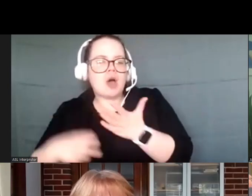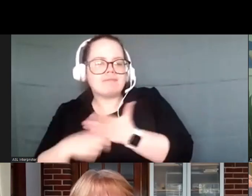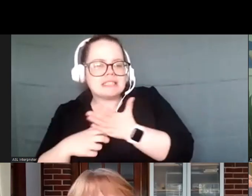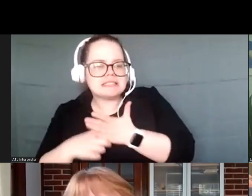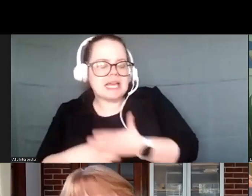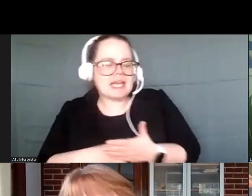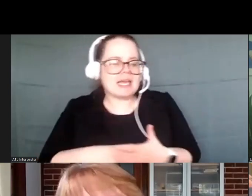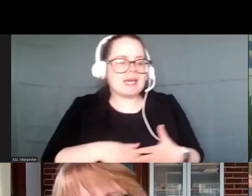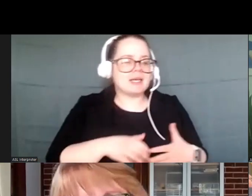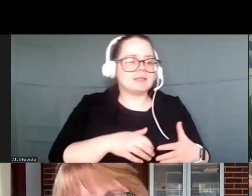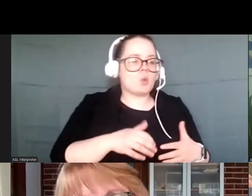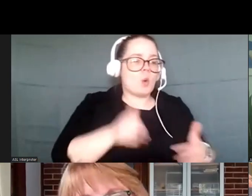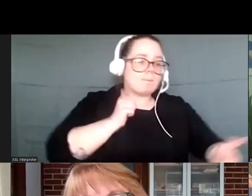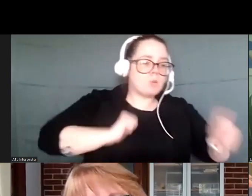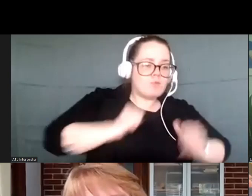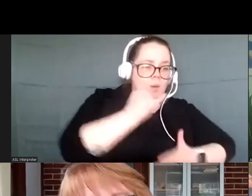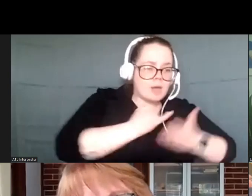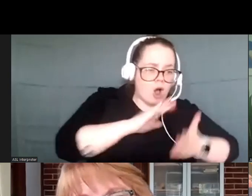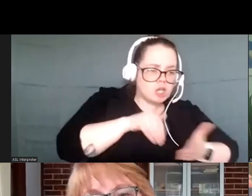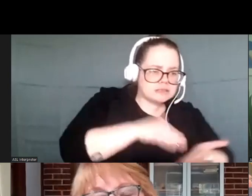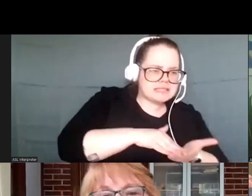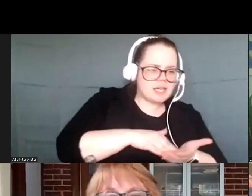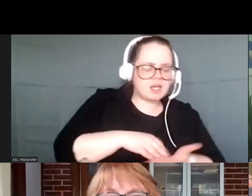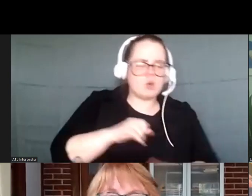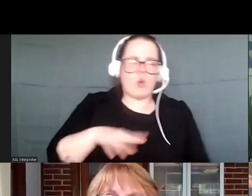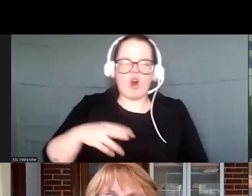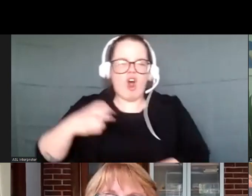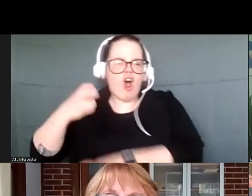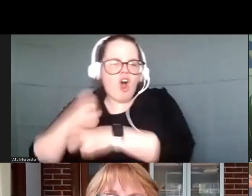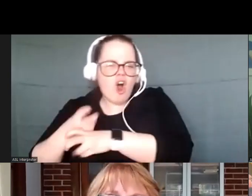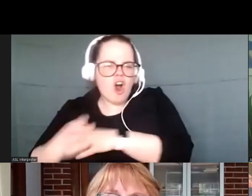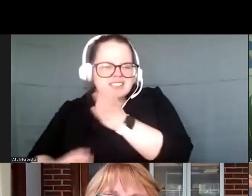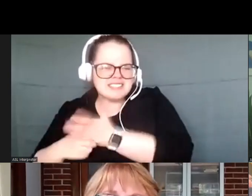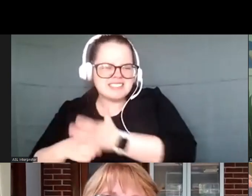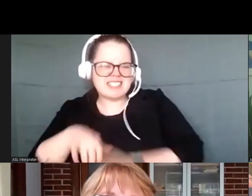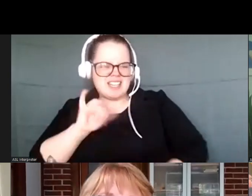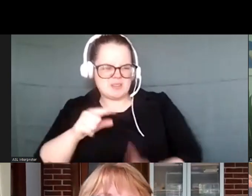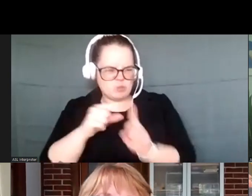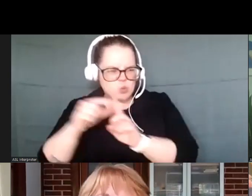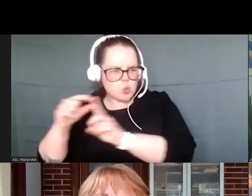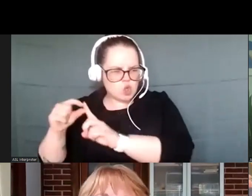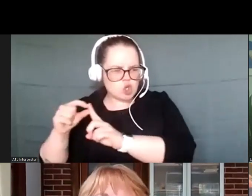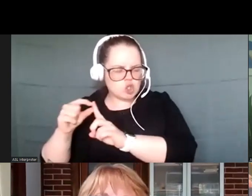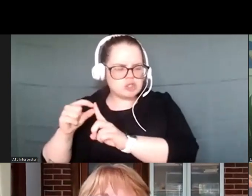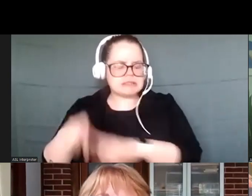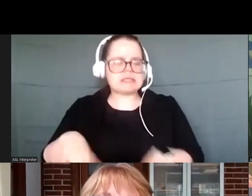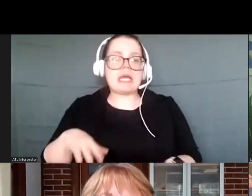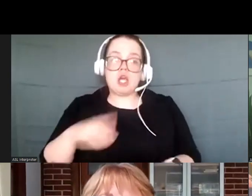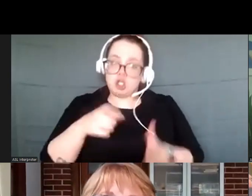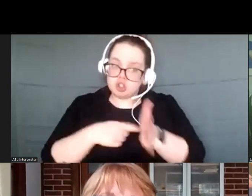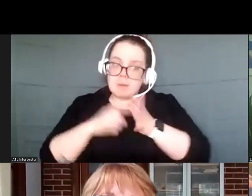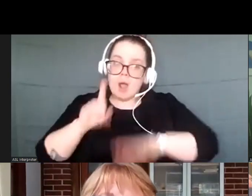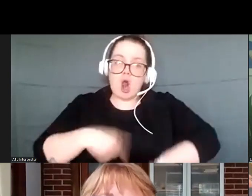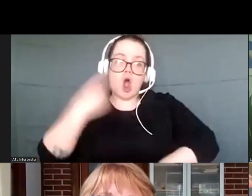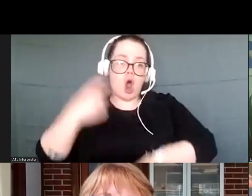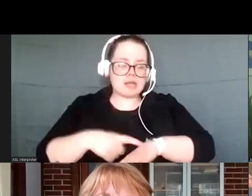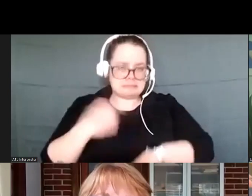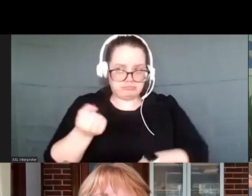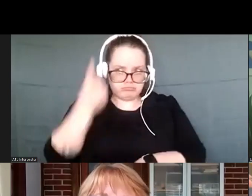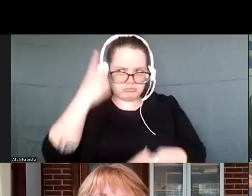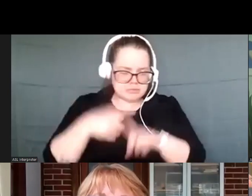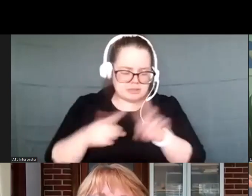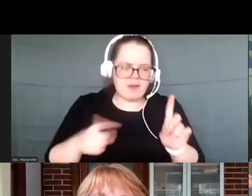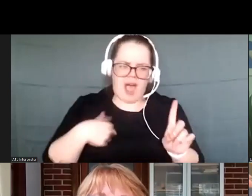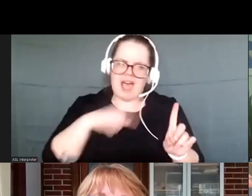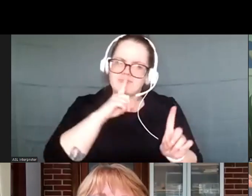center versus hard ticket. Okay. And a lot of time, it took me a long time to understand the difference, because I was definitely that hungry young